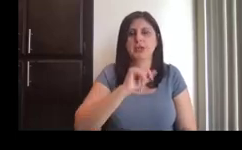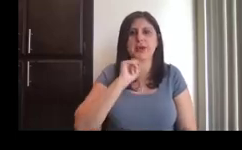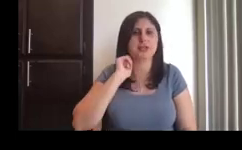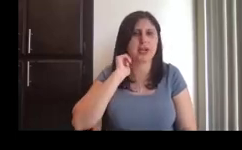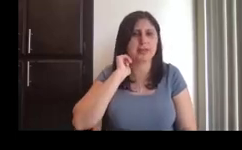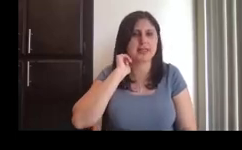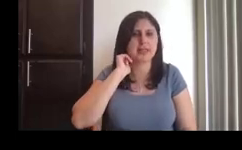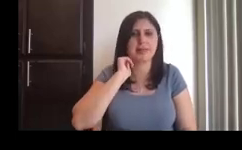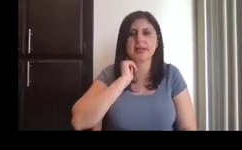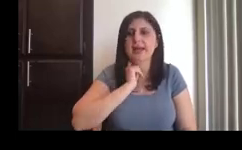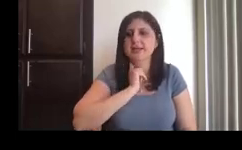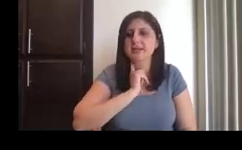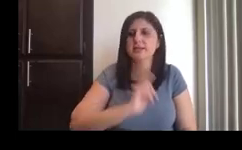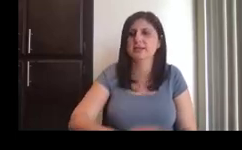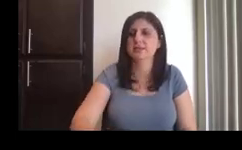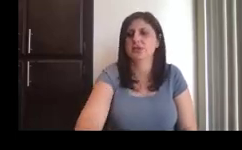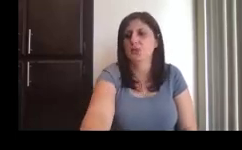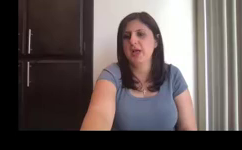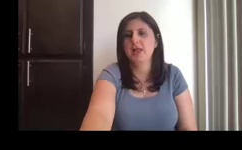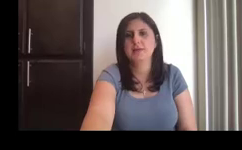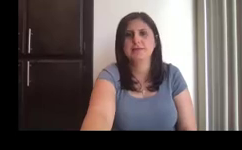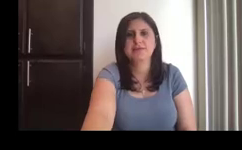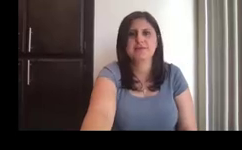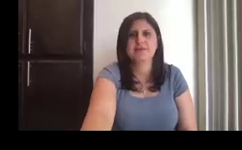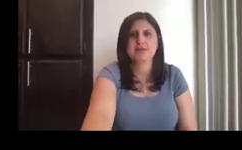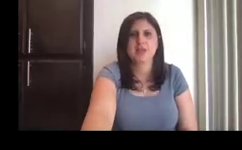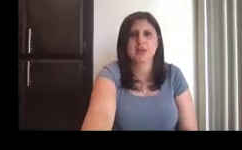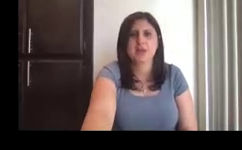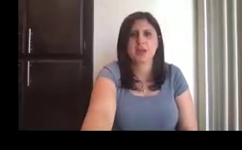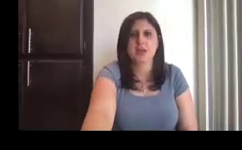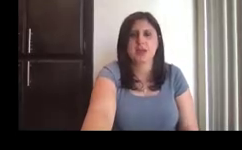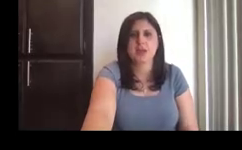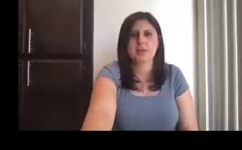Okay, so we're gonna go ahead and try to play this game in class. Well,